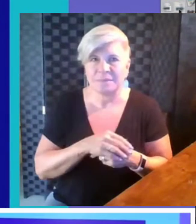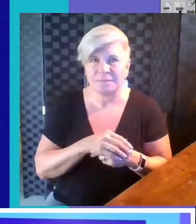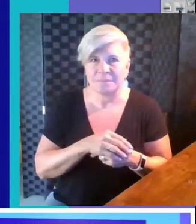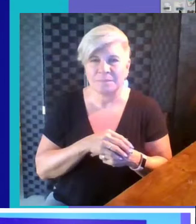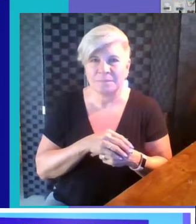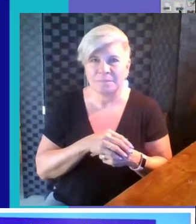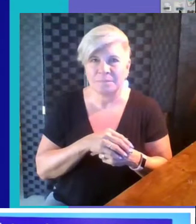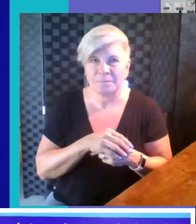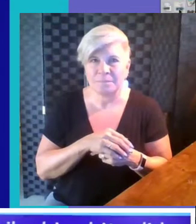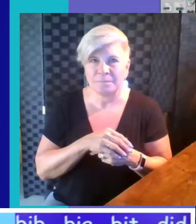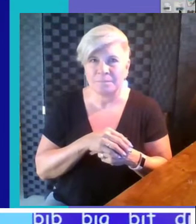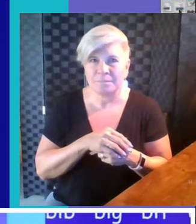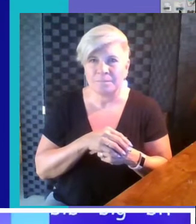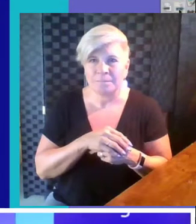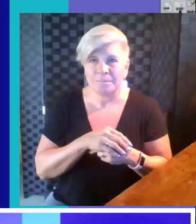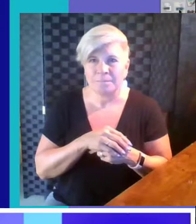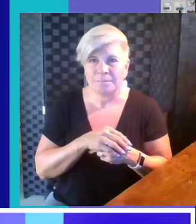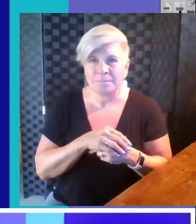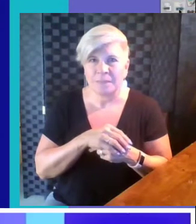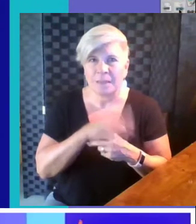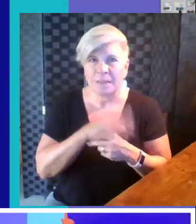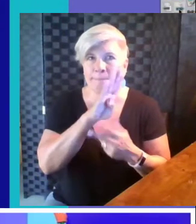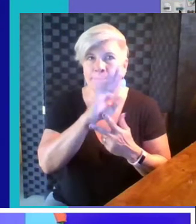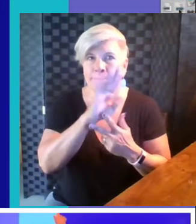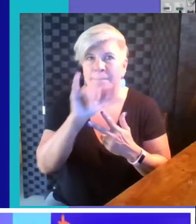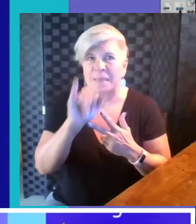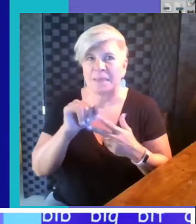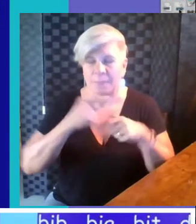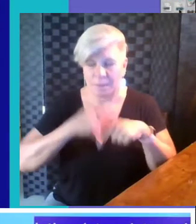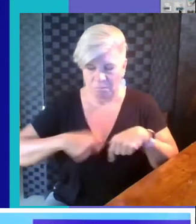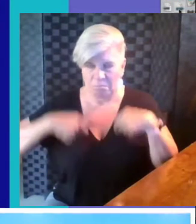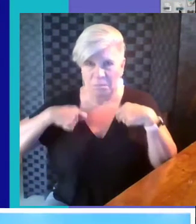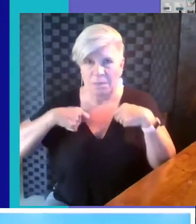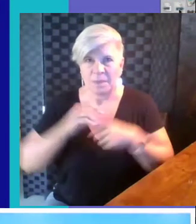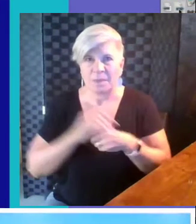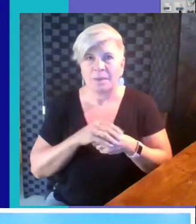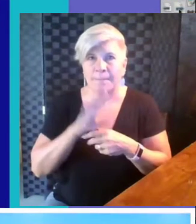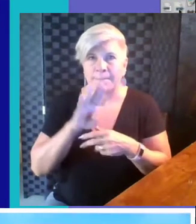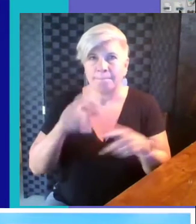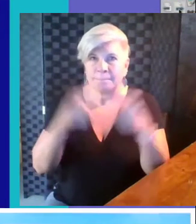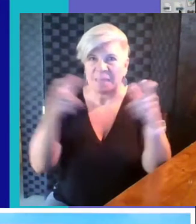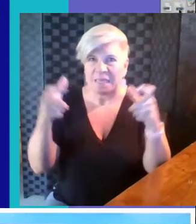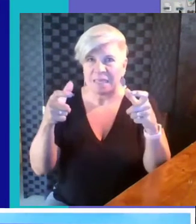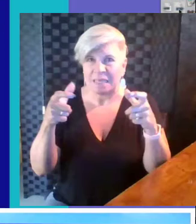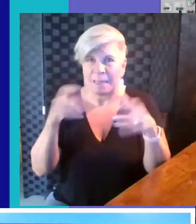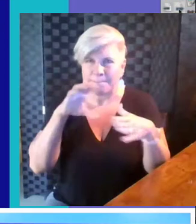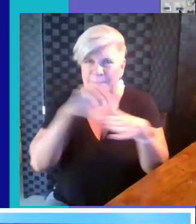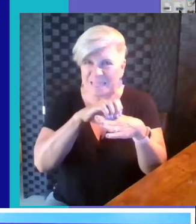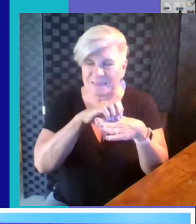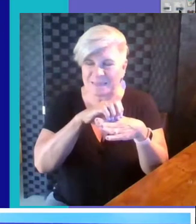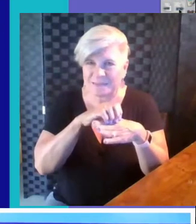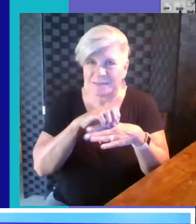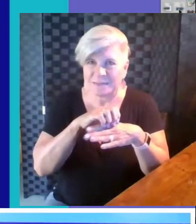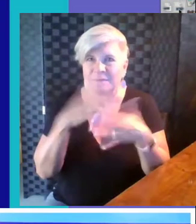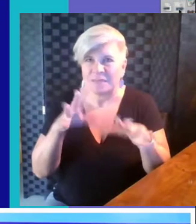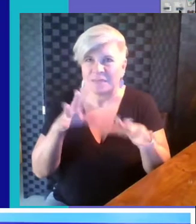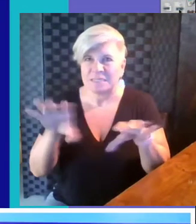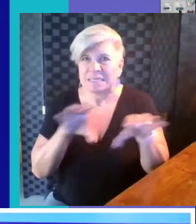d-ig. Sound them out, make words. Bib, big,